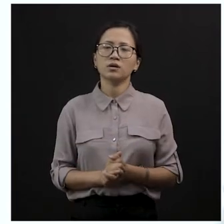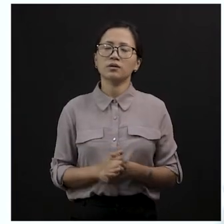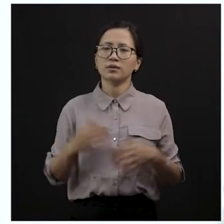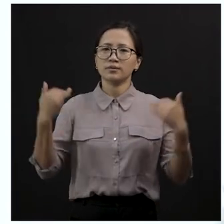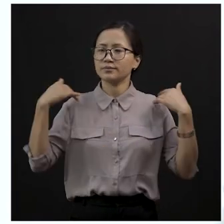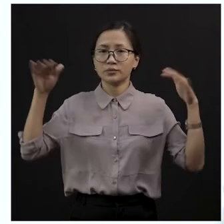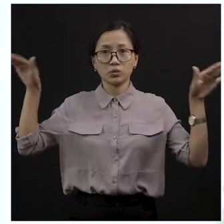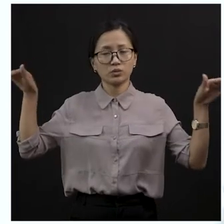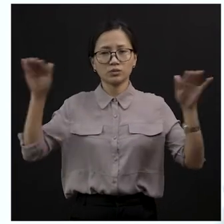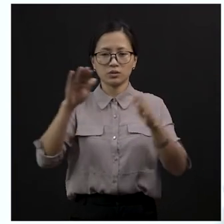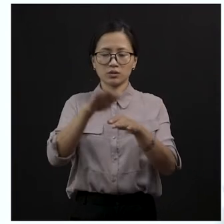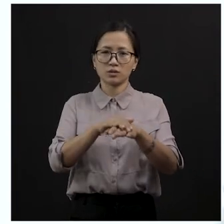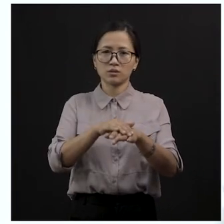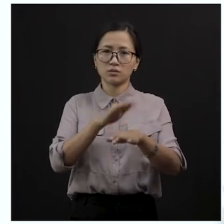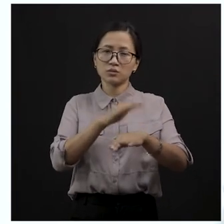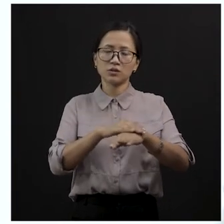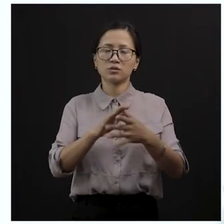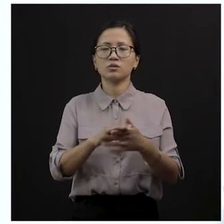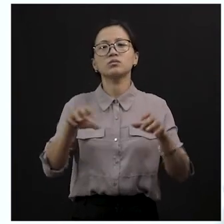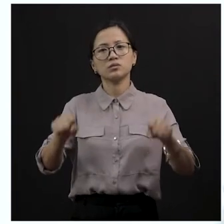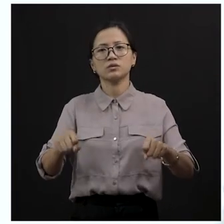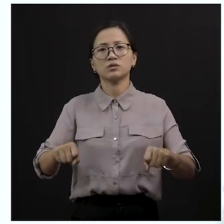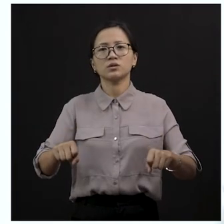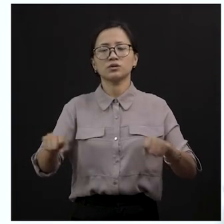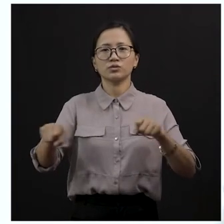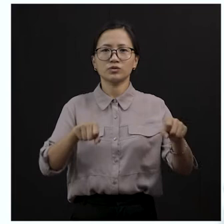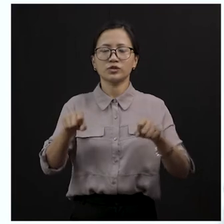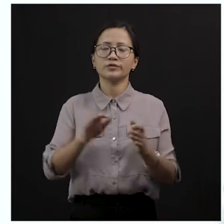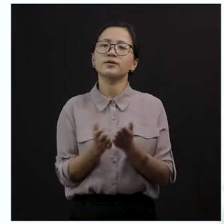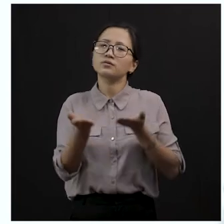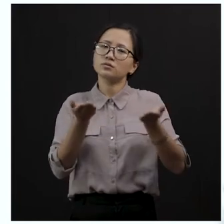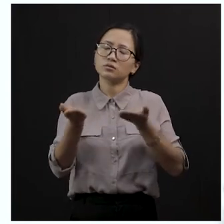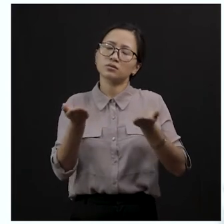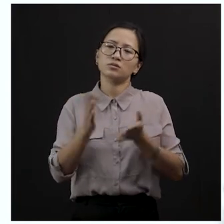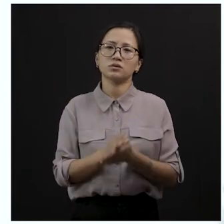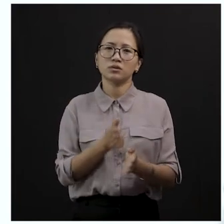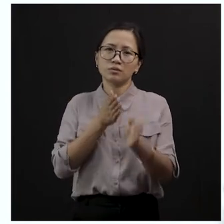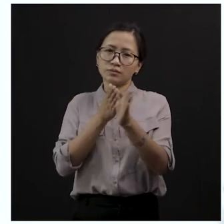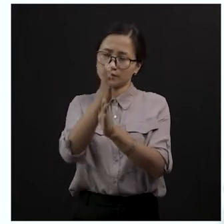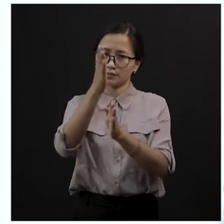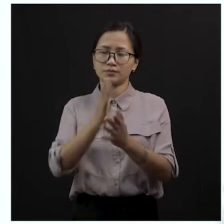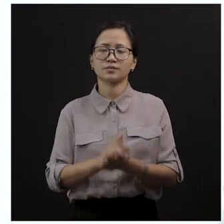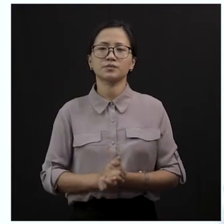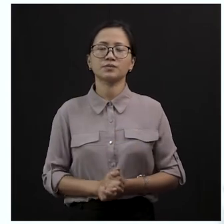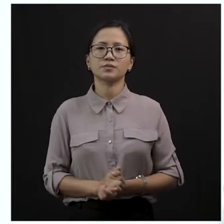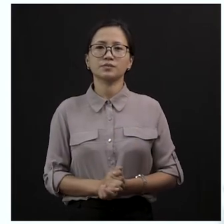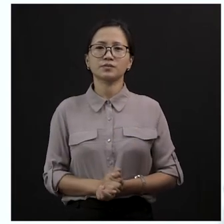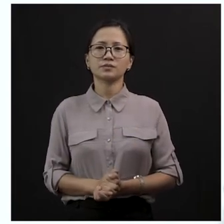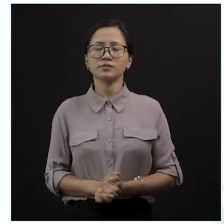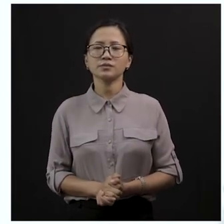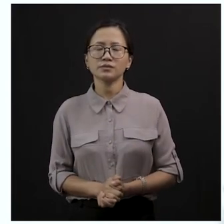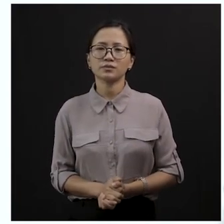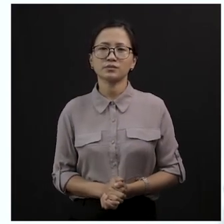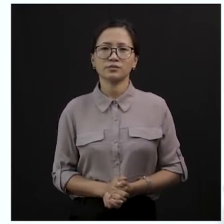guide-like wings attached to the rod, and you will hold the rod and you can direct. Steer means to direct, right? And